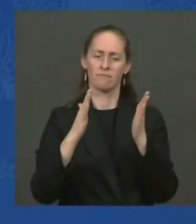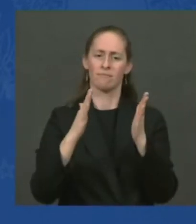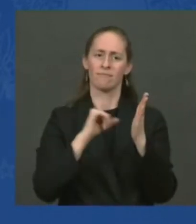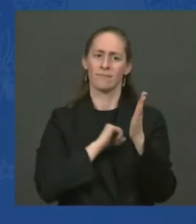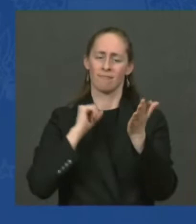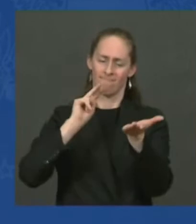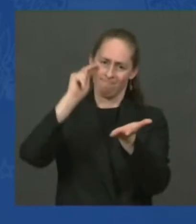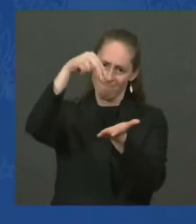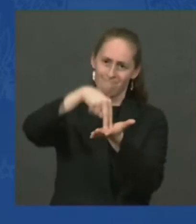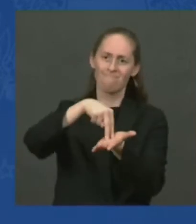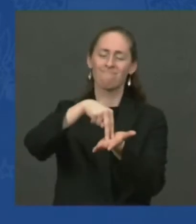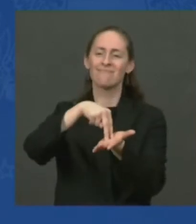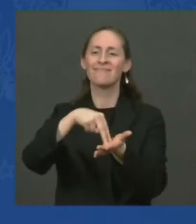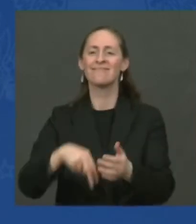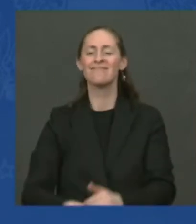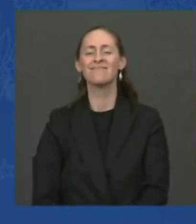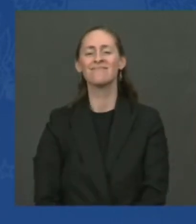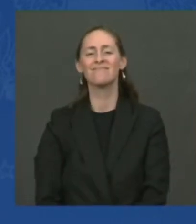All right.